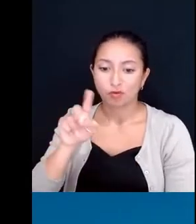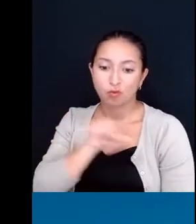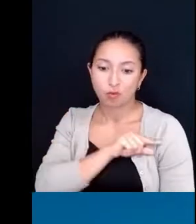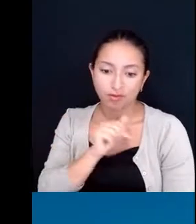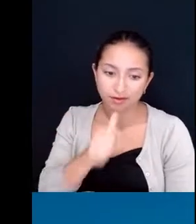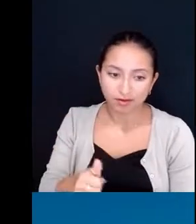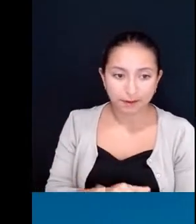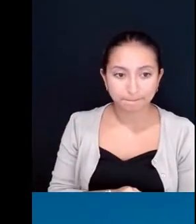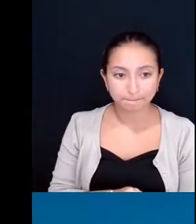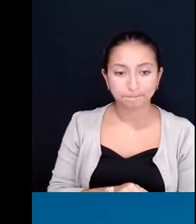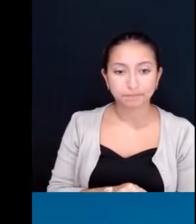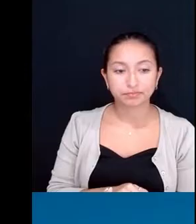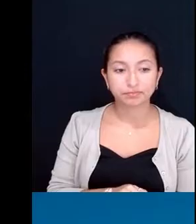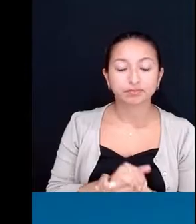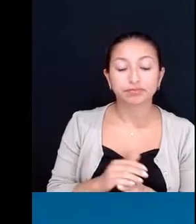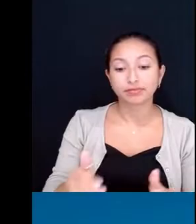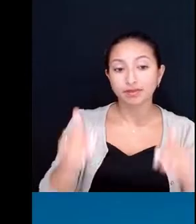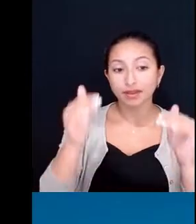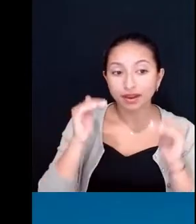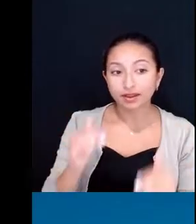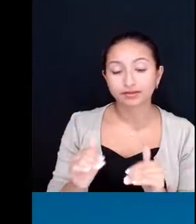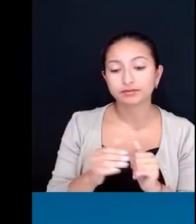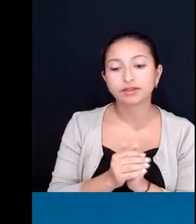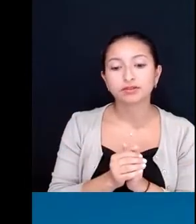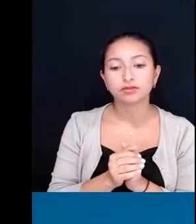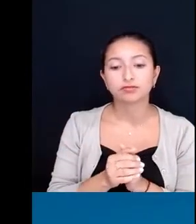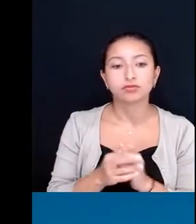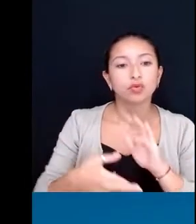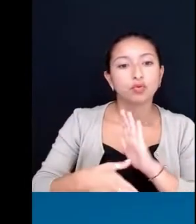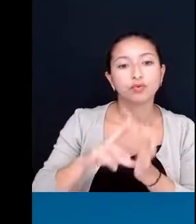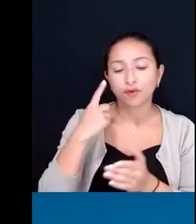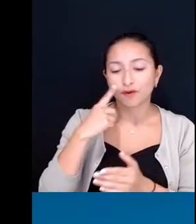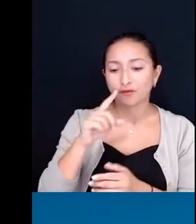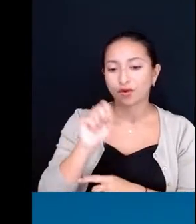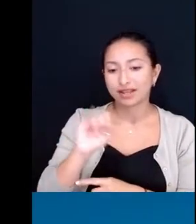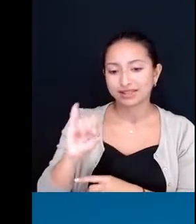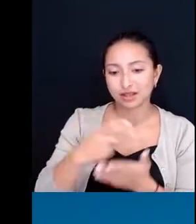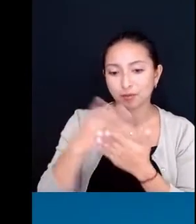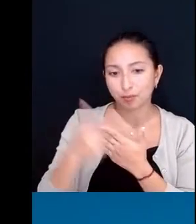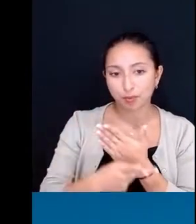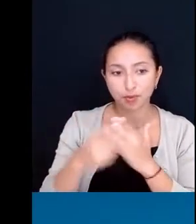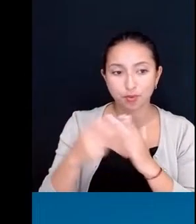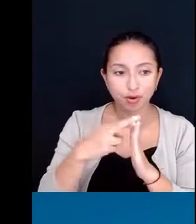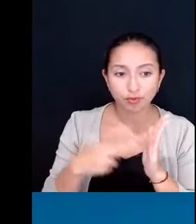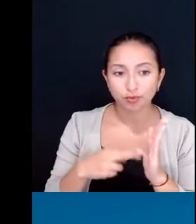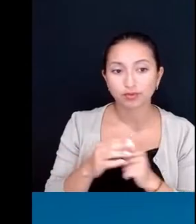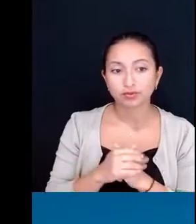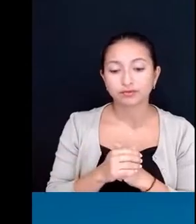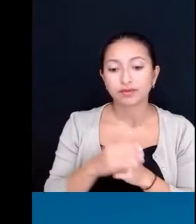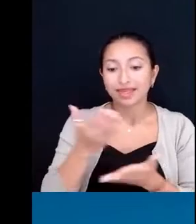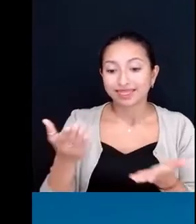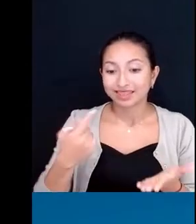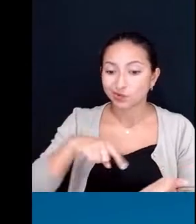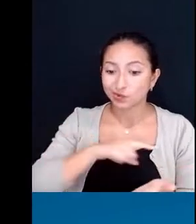Next, I would like to provide an overview of SSI programs for ABLE accounts. What we exclude from ABLE account